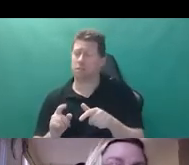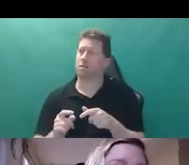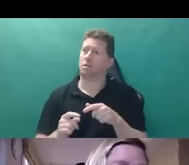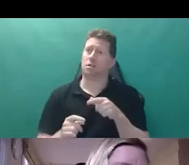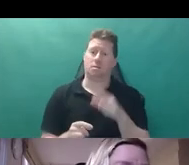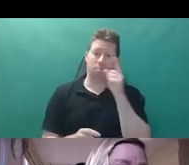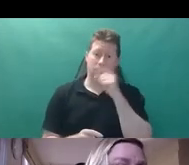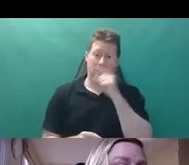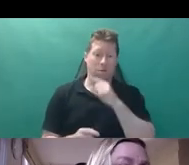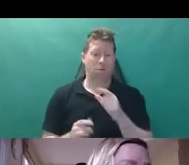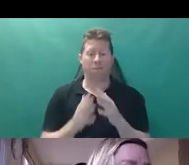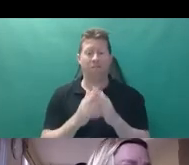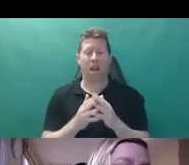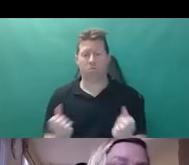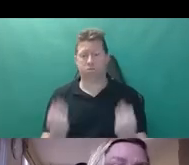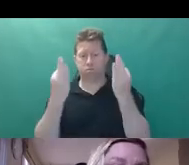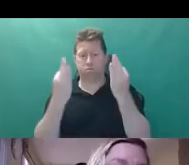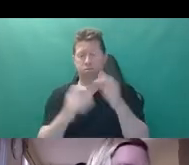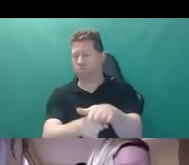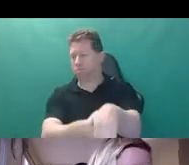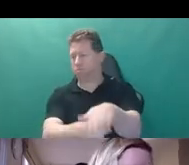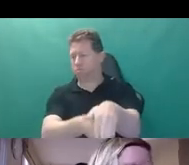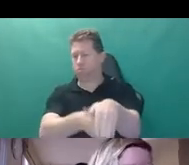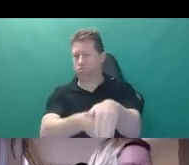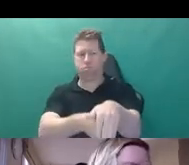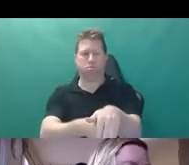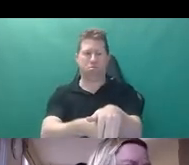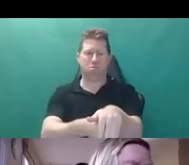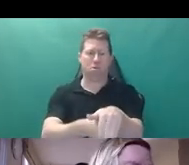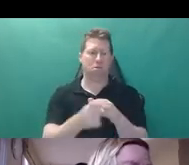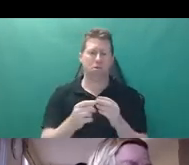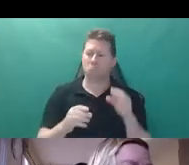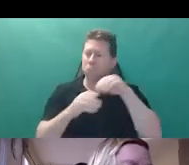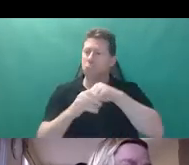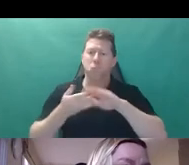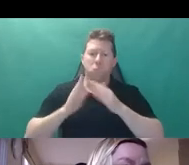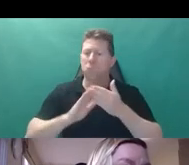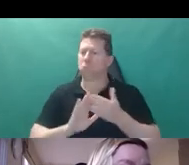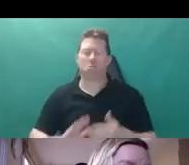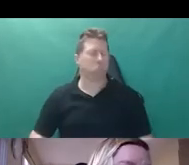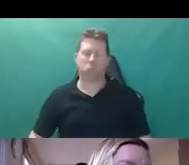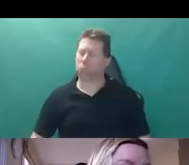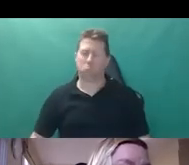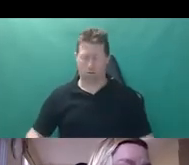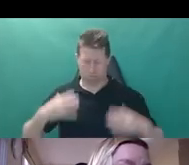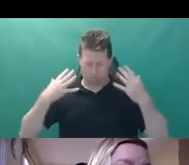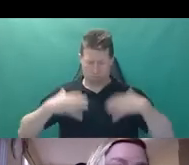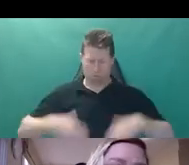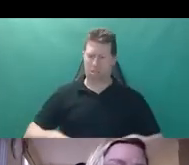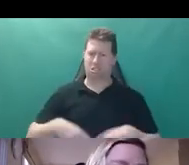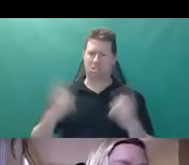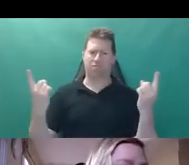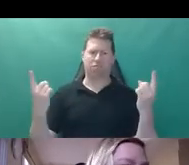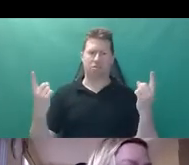having any value and of not being able to contribute to society. It was felt that because of their bodily differences they weren't able